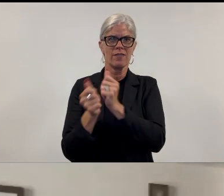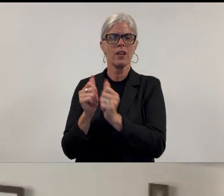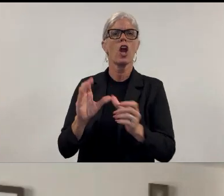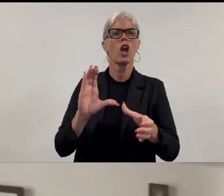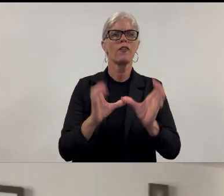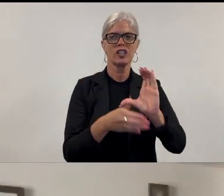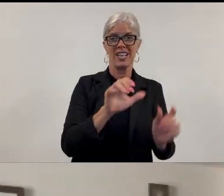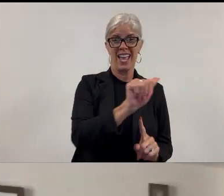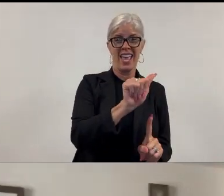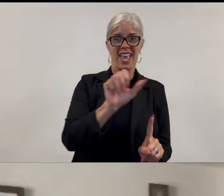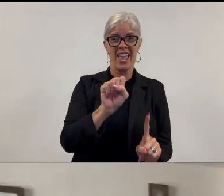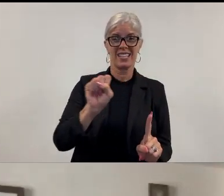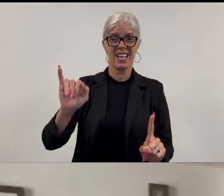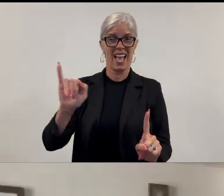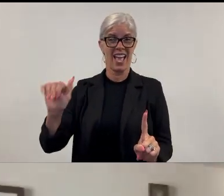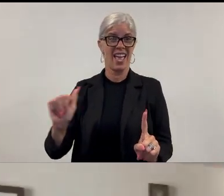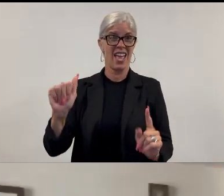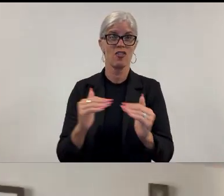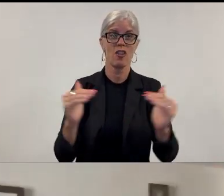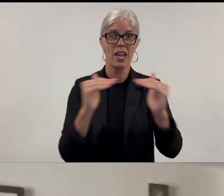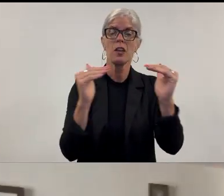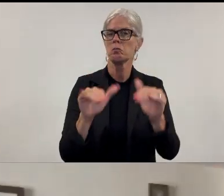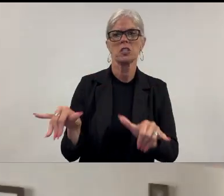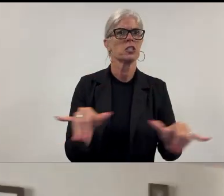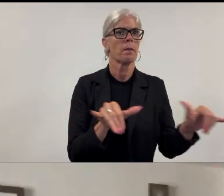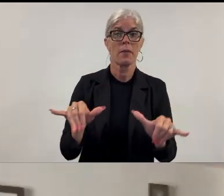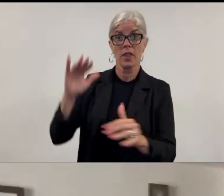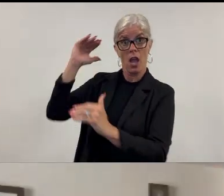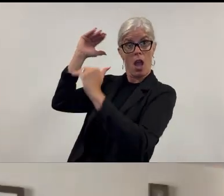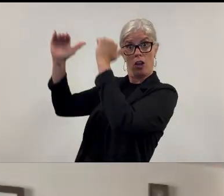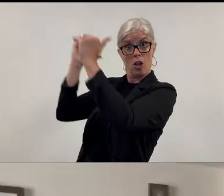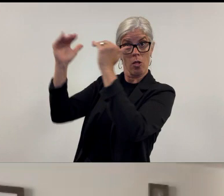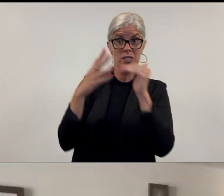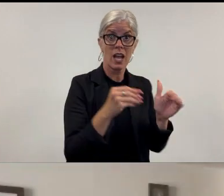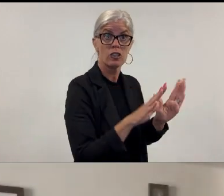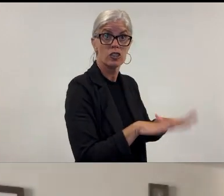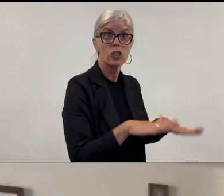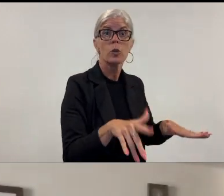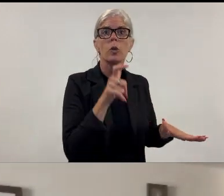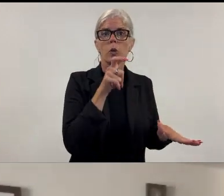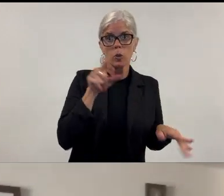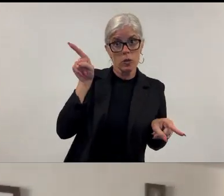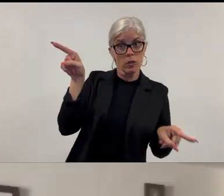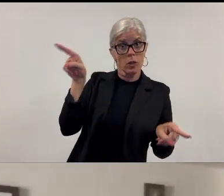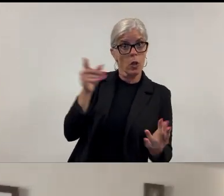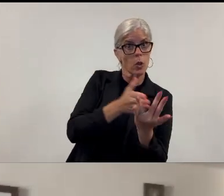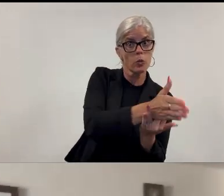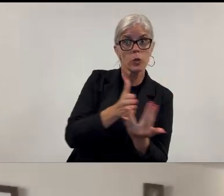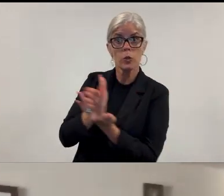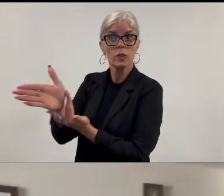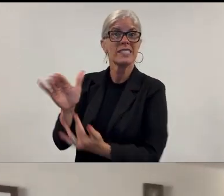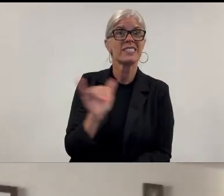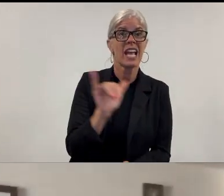are similar in adults and in children, undergoing similar interventions, the activity-based interventions.